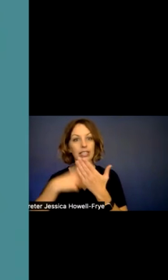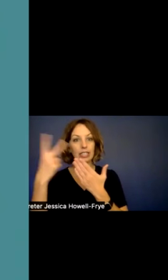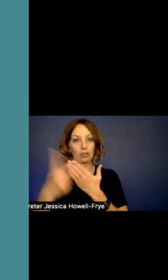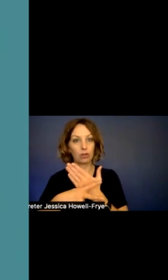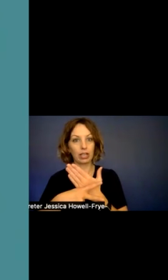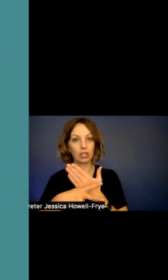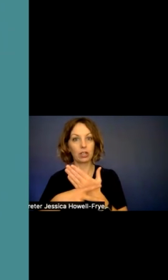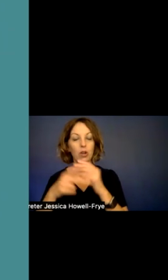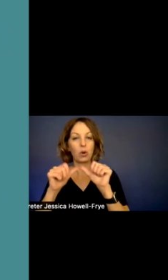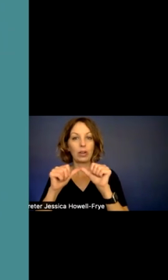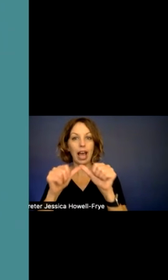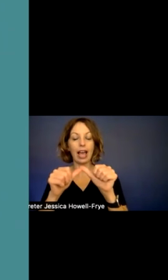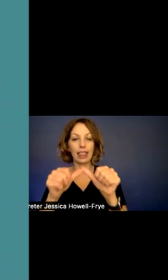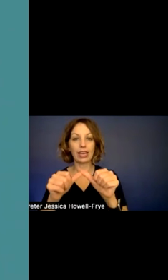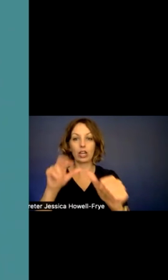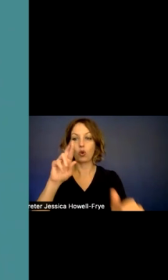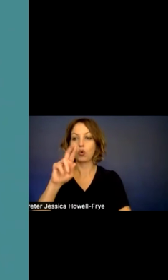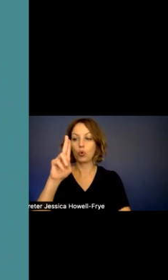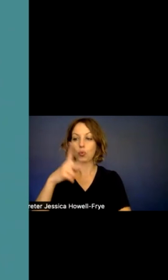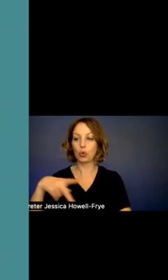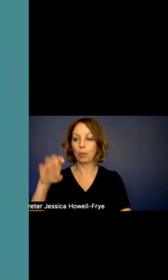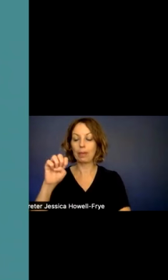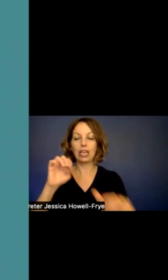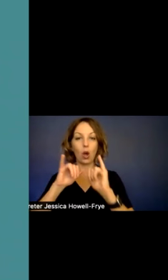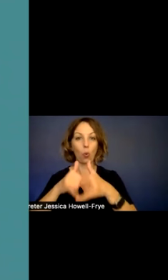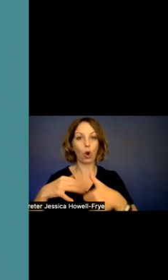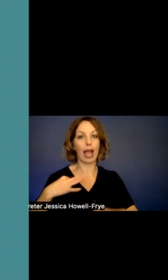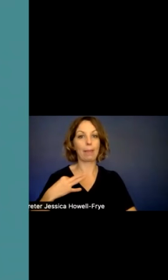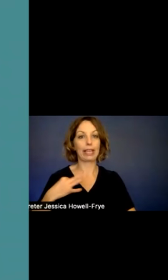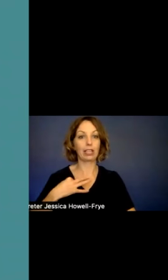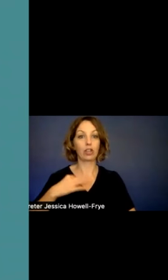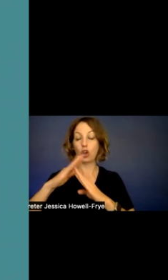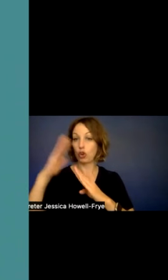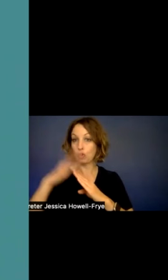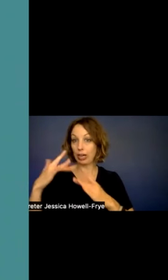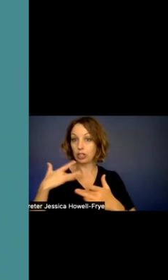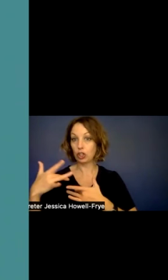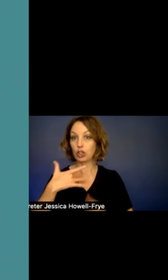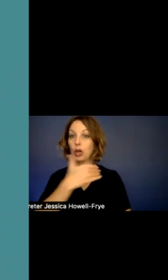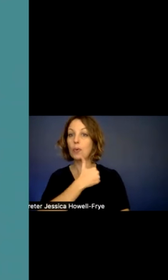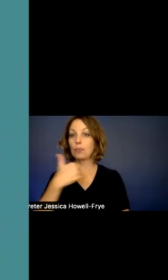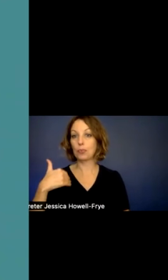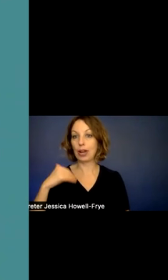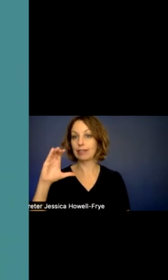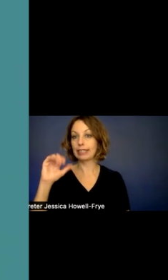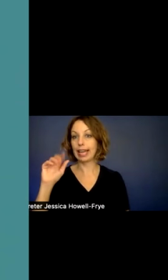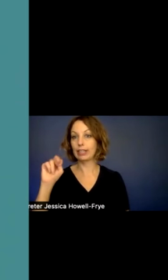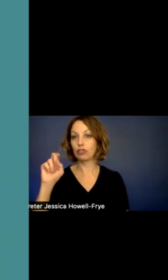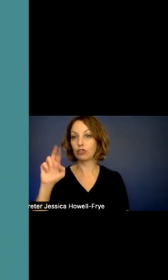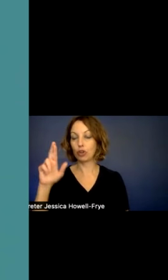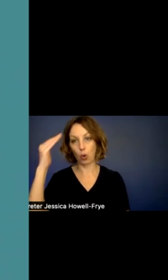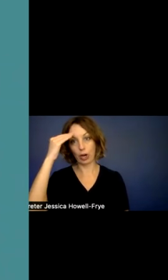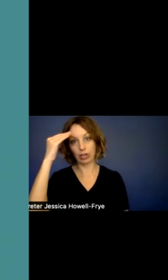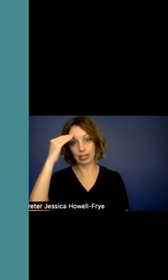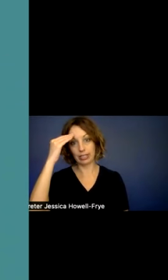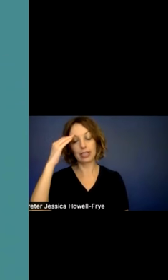our Ruppe Award application. And our greatest concern has been breast cancer awareness. In Malaysia, breast cancer is the leading